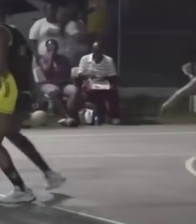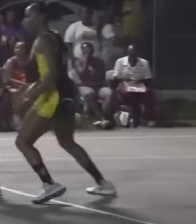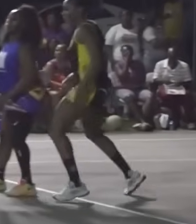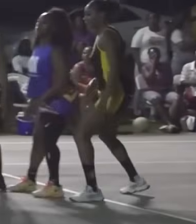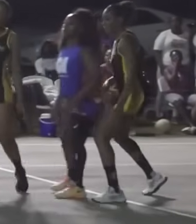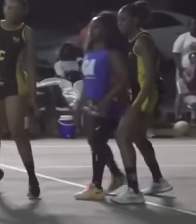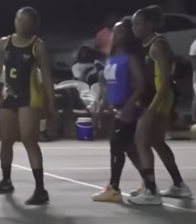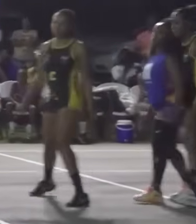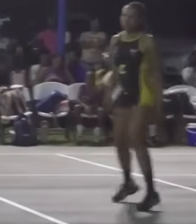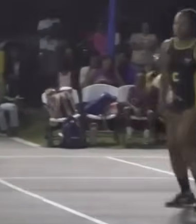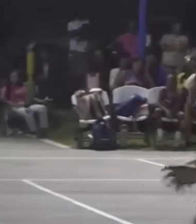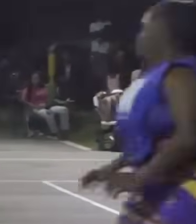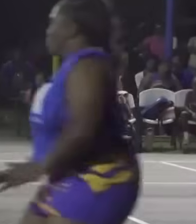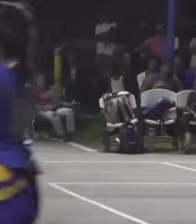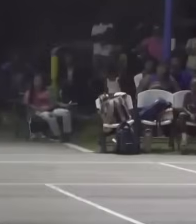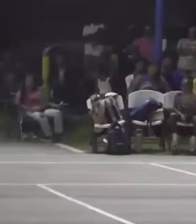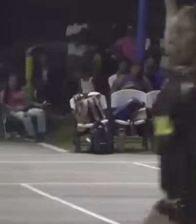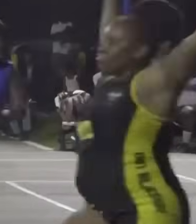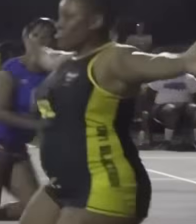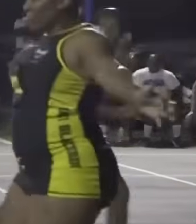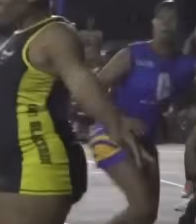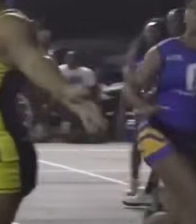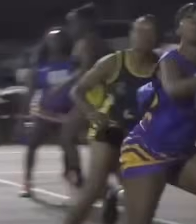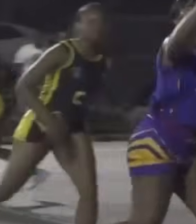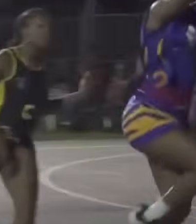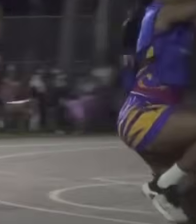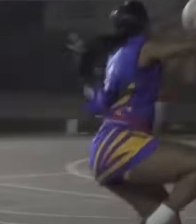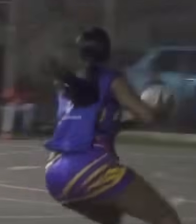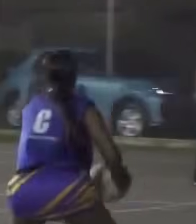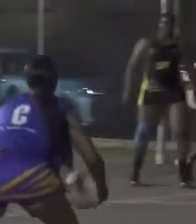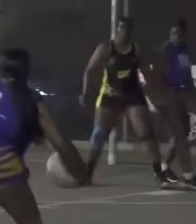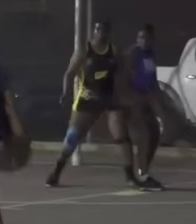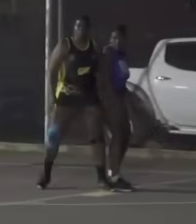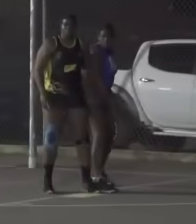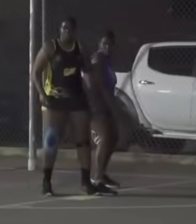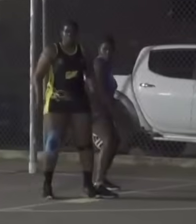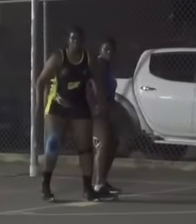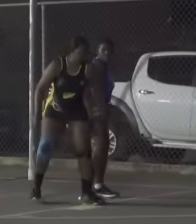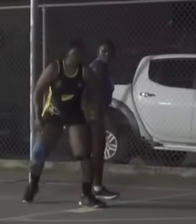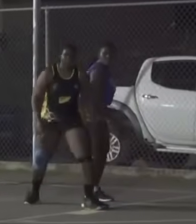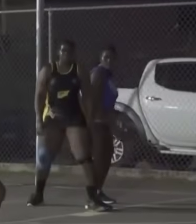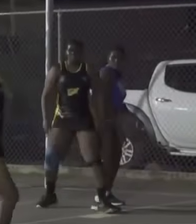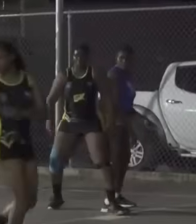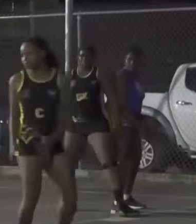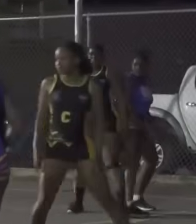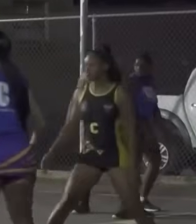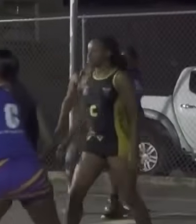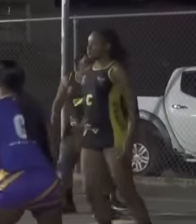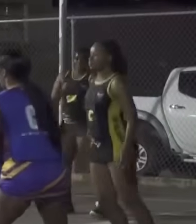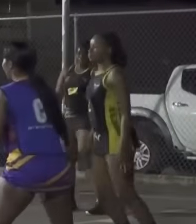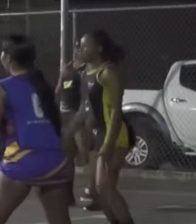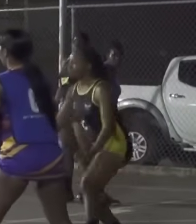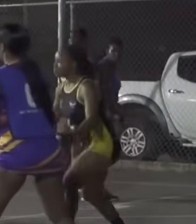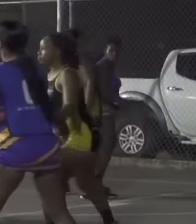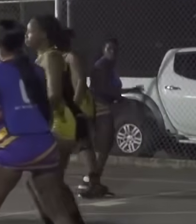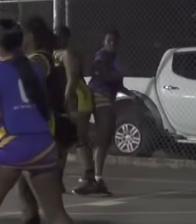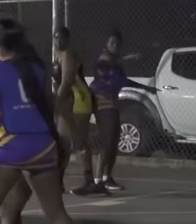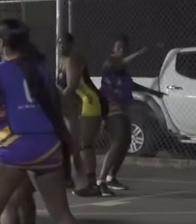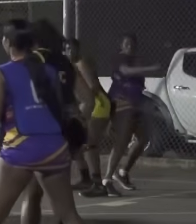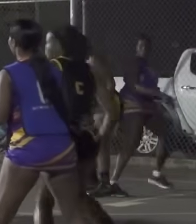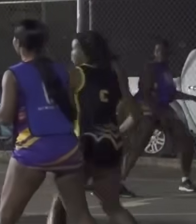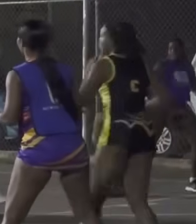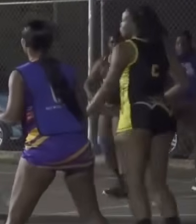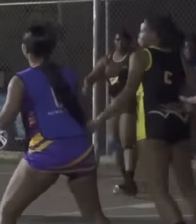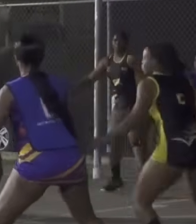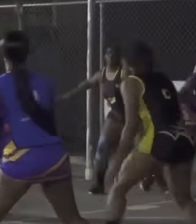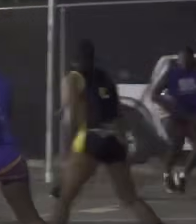the best players this country has to offer, and the quality displayed it all. This passage of play was quite impressive, and